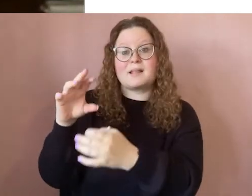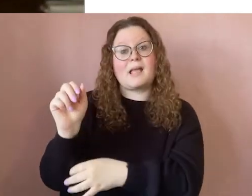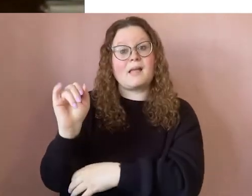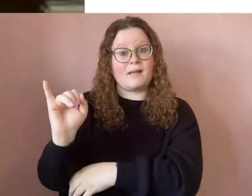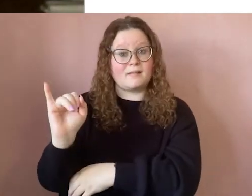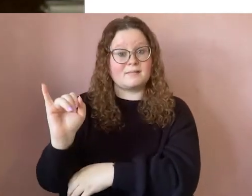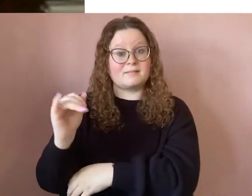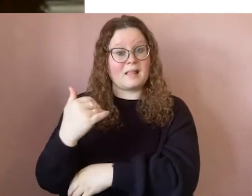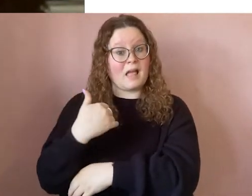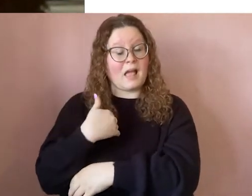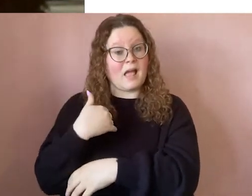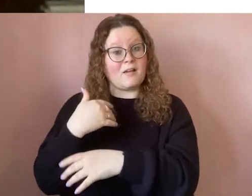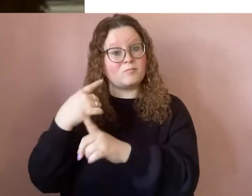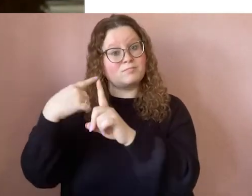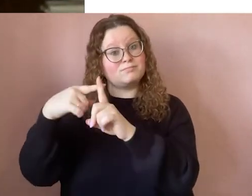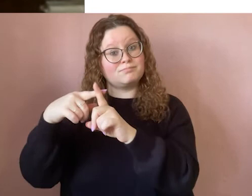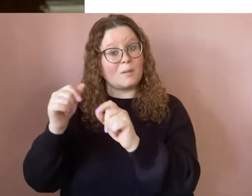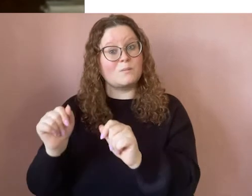that diffuse and